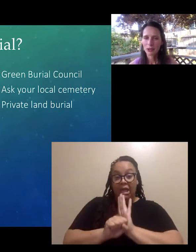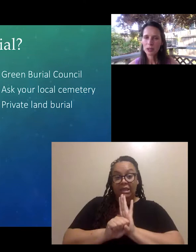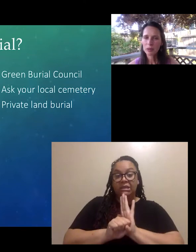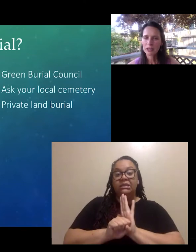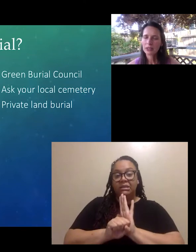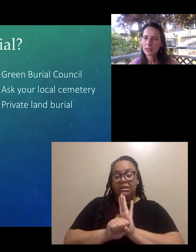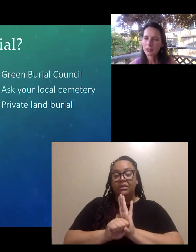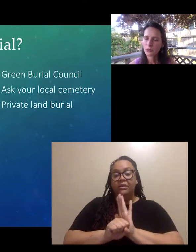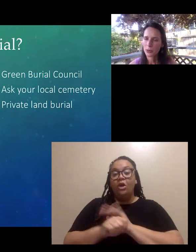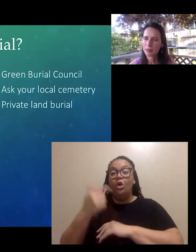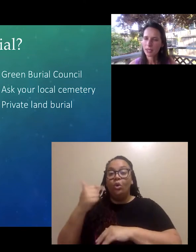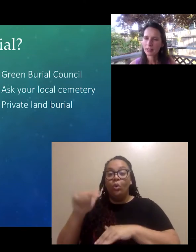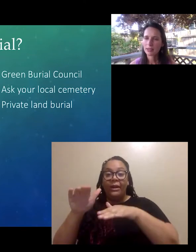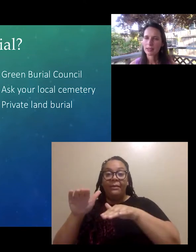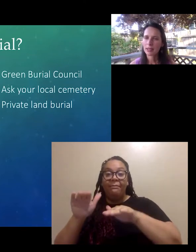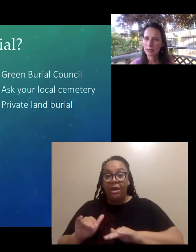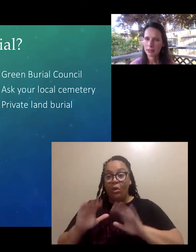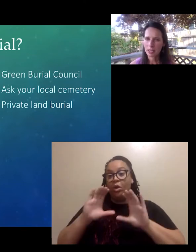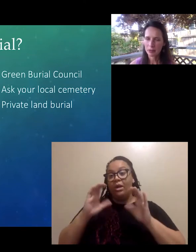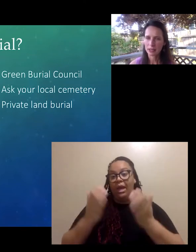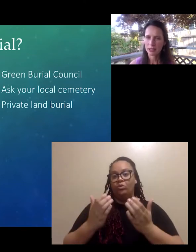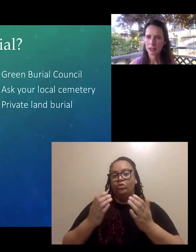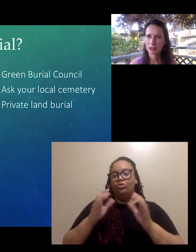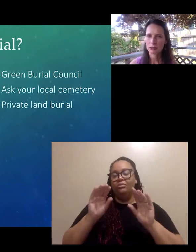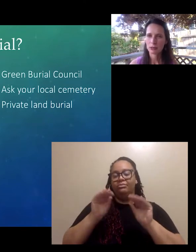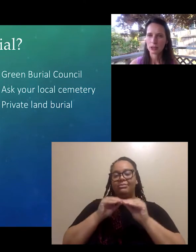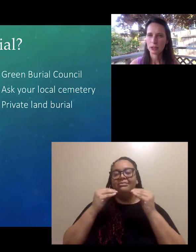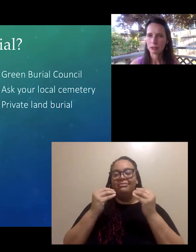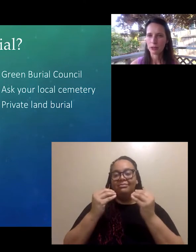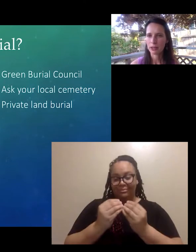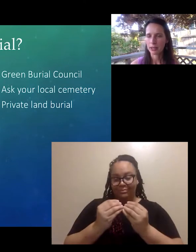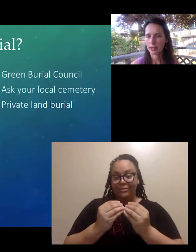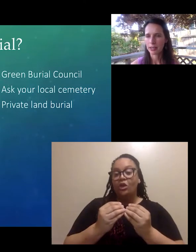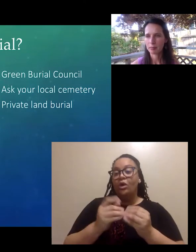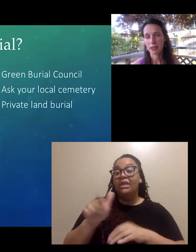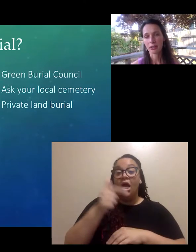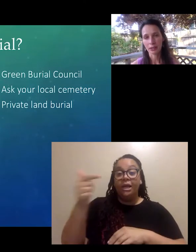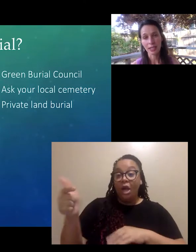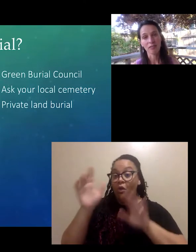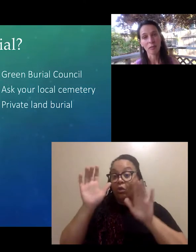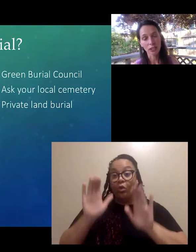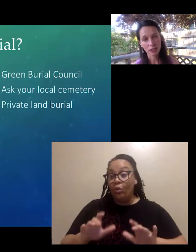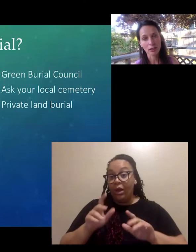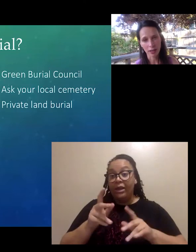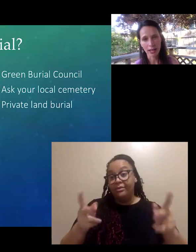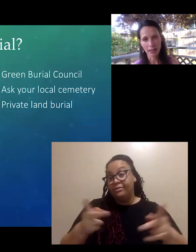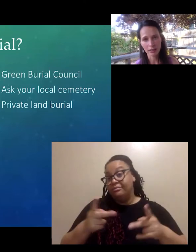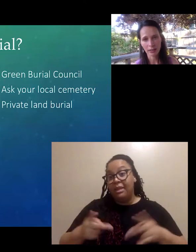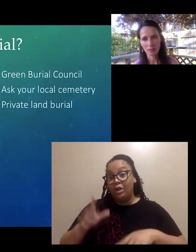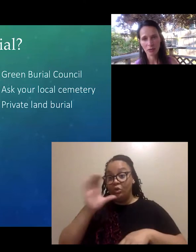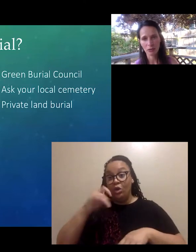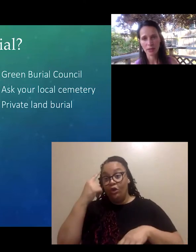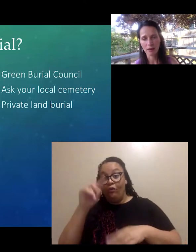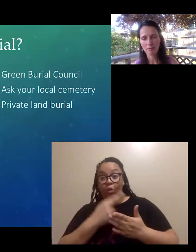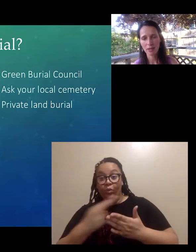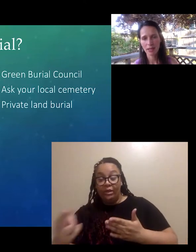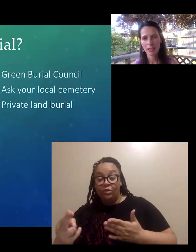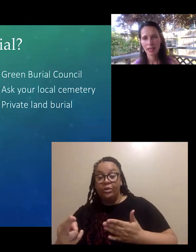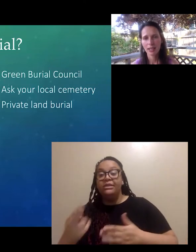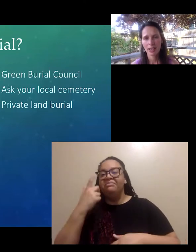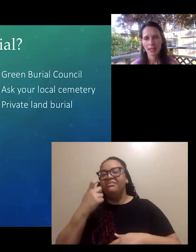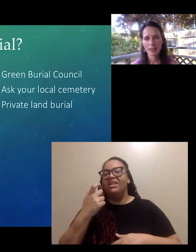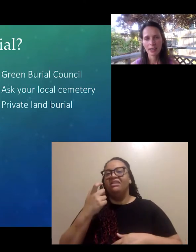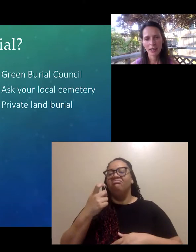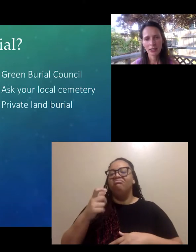The Green Burial Council's website is another great place to look for burial grounds that have been certified, um, through them.